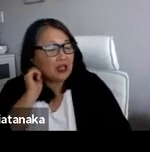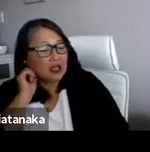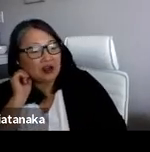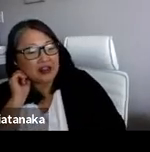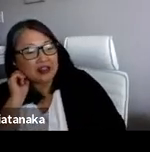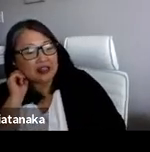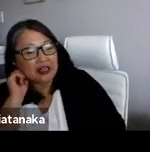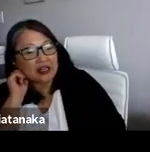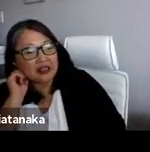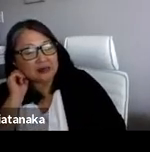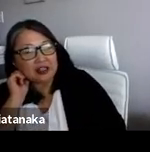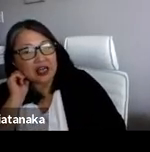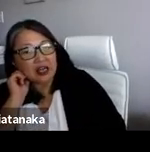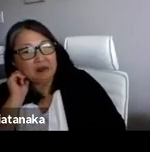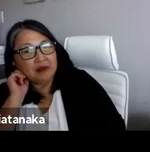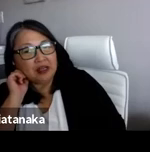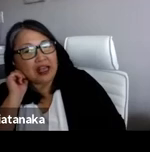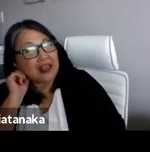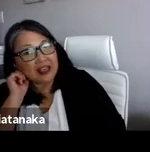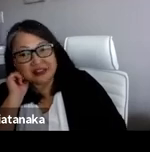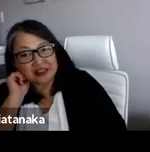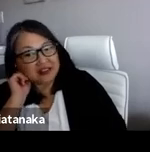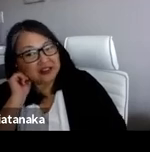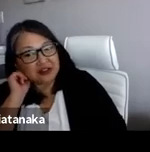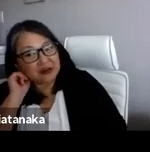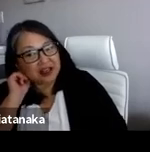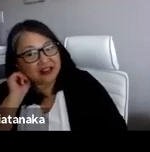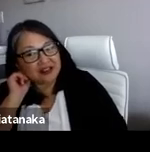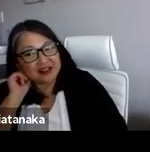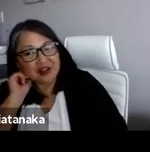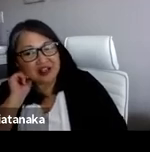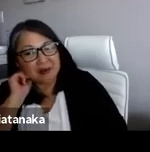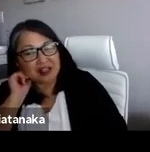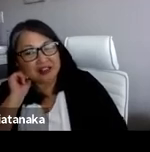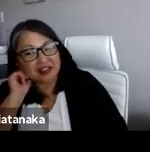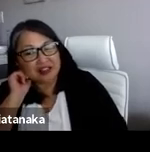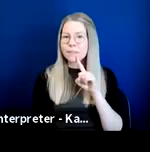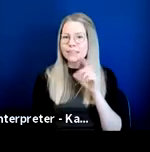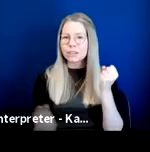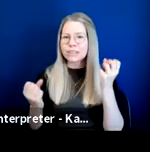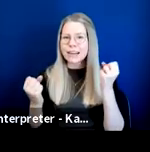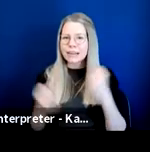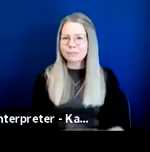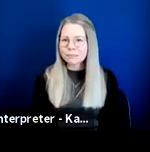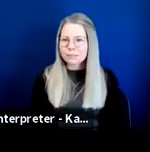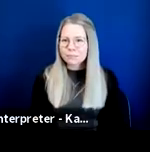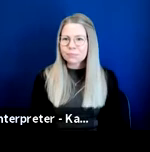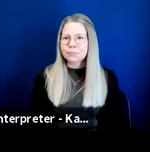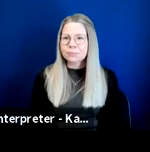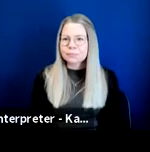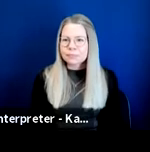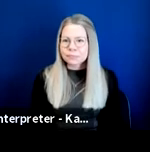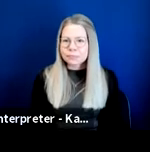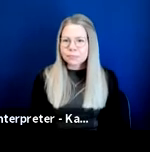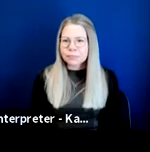Okay. Okay, then I'll speak. I can't hear you, Madison. Sorry, but Yeah, Marcia, she's signing. She's